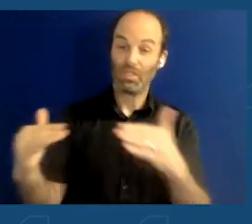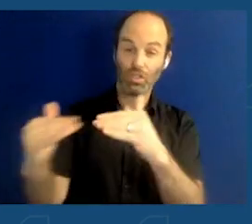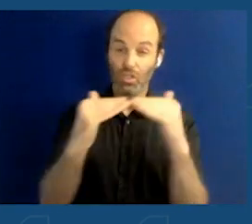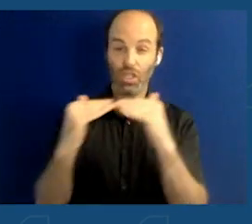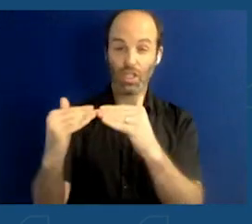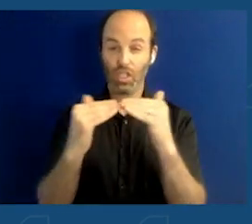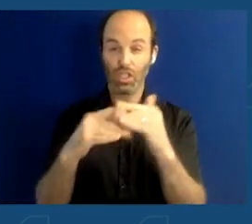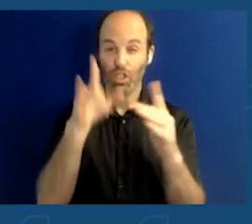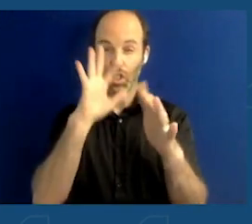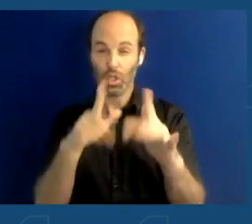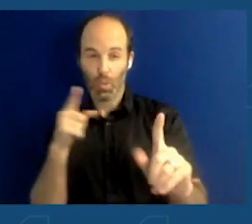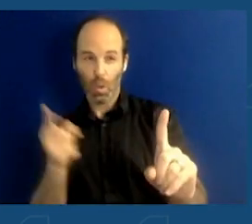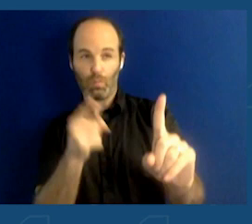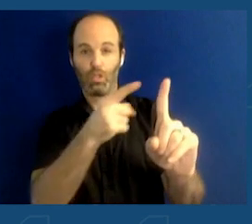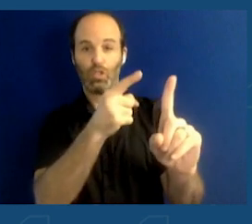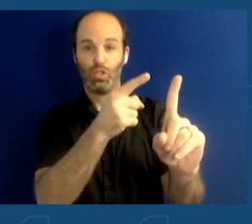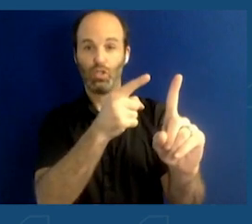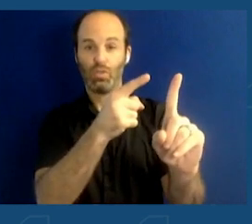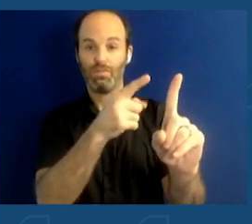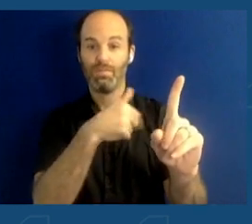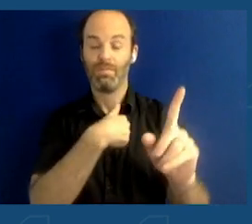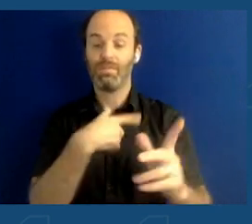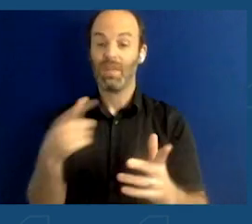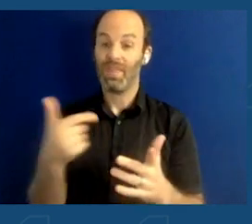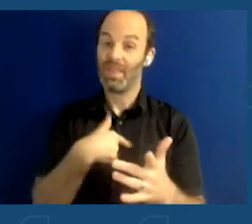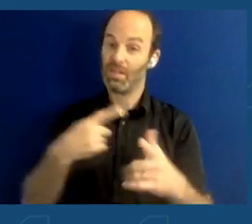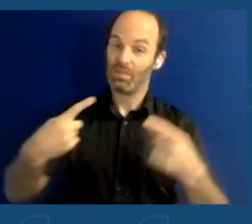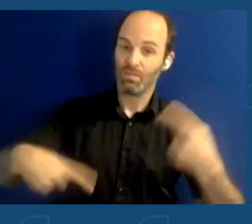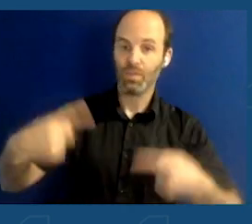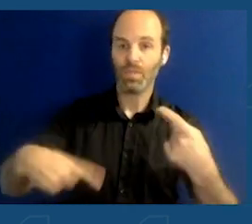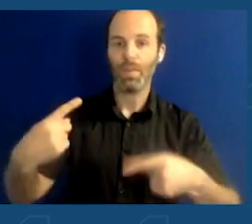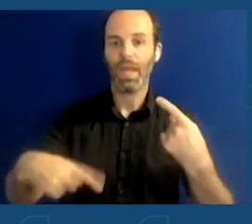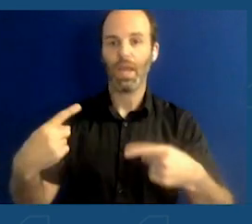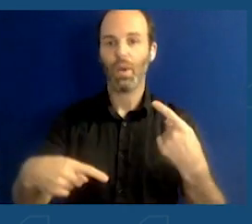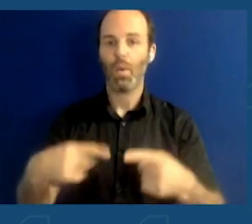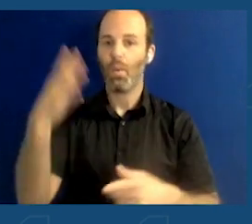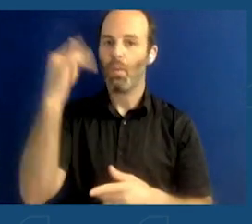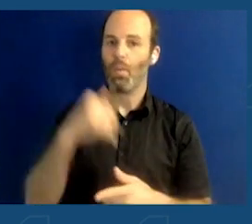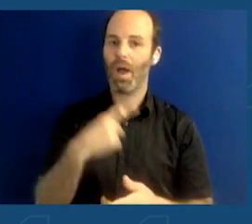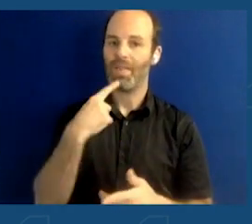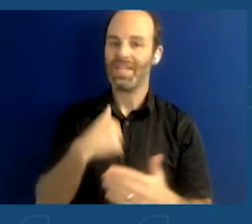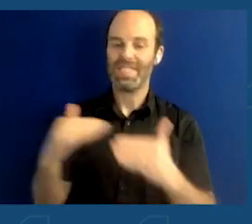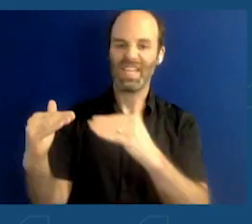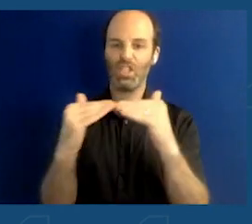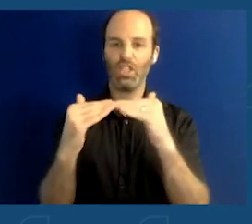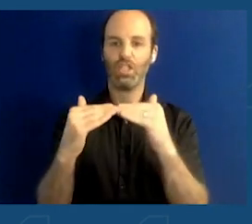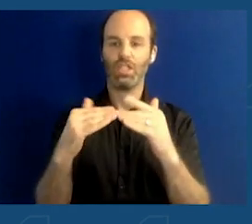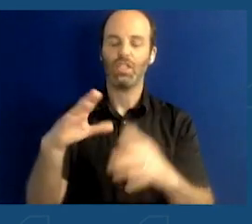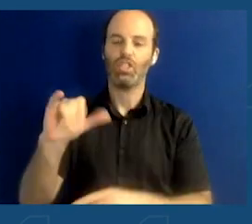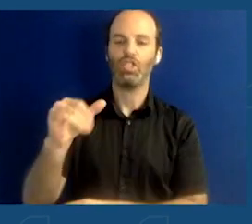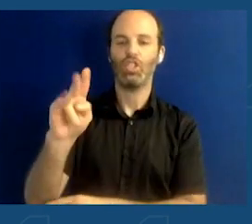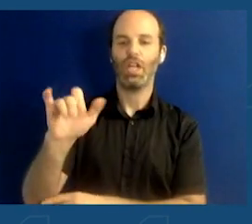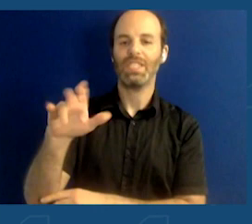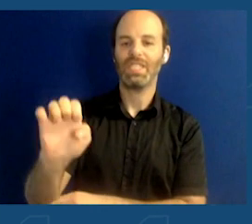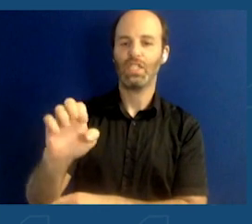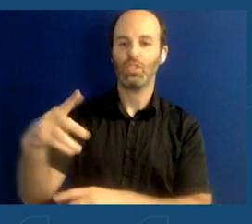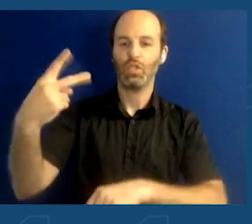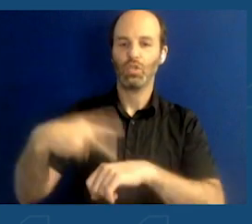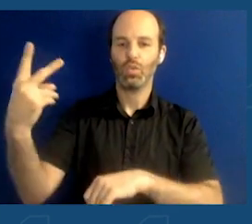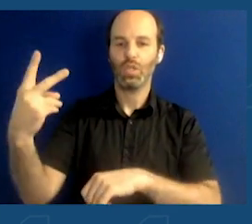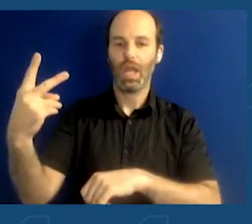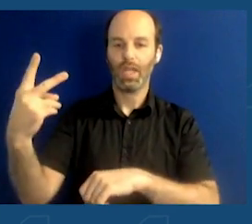Now, there is debate on why they say justice 2 times. Some have said